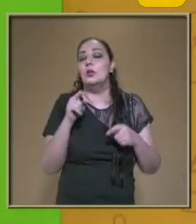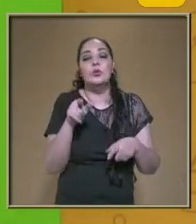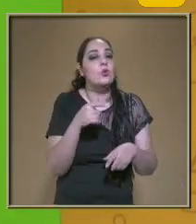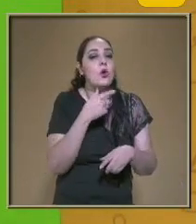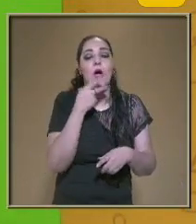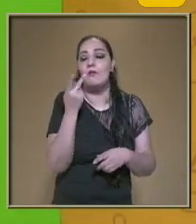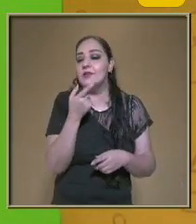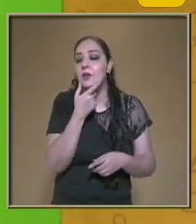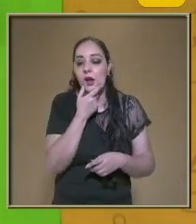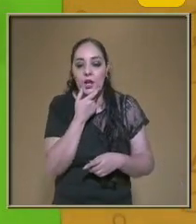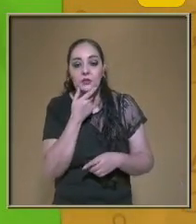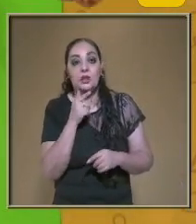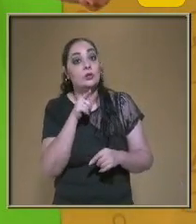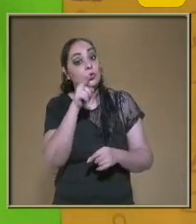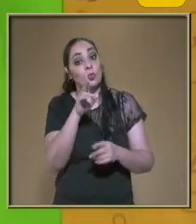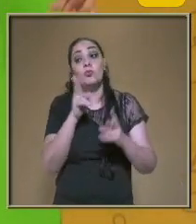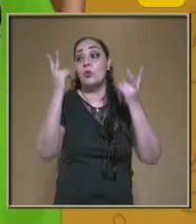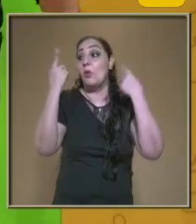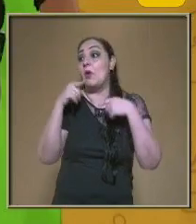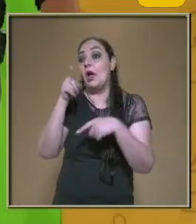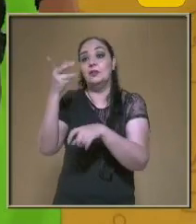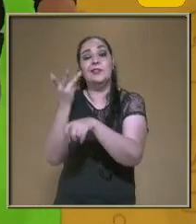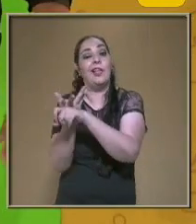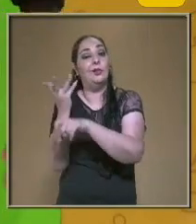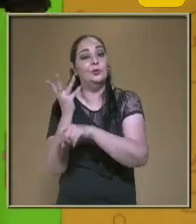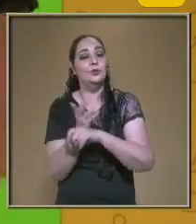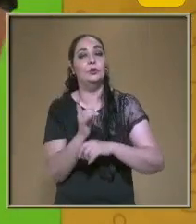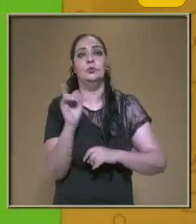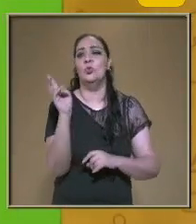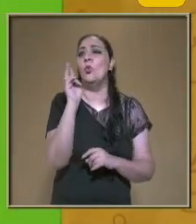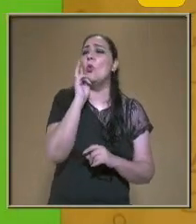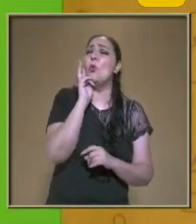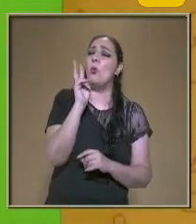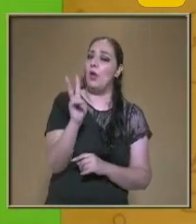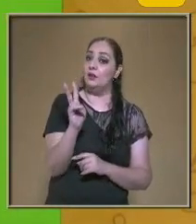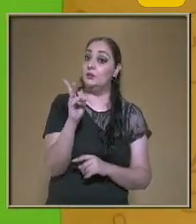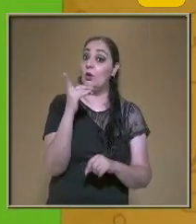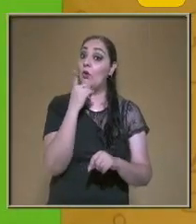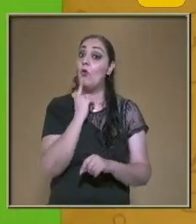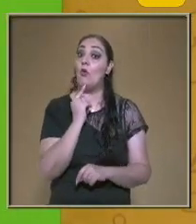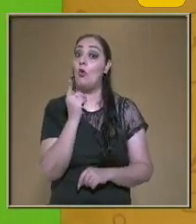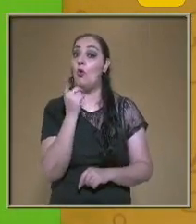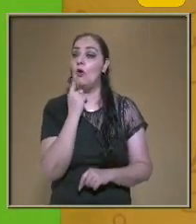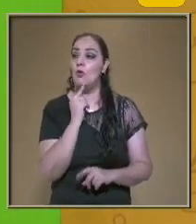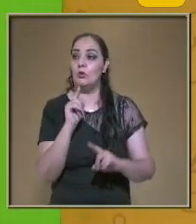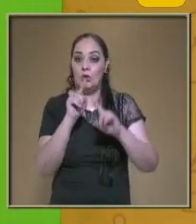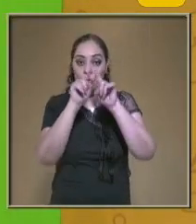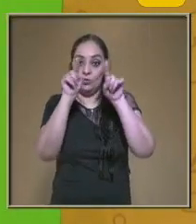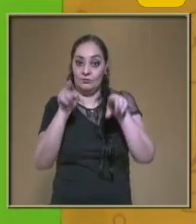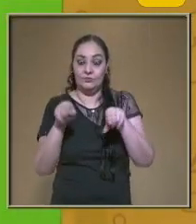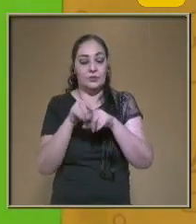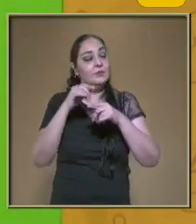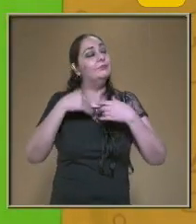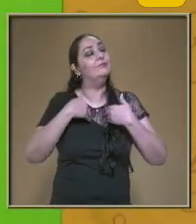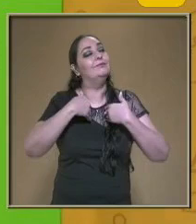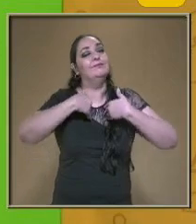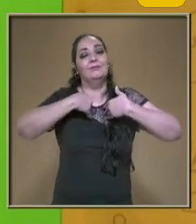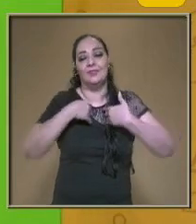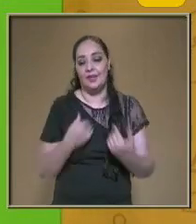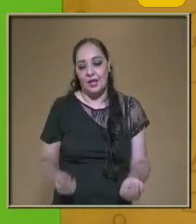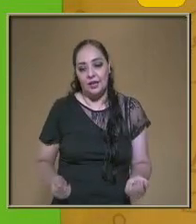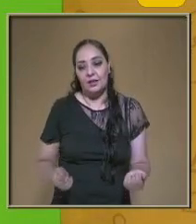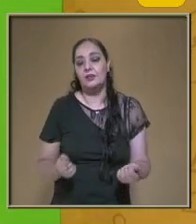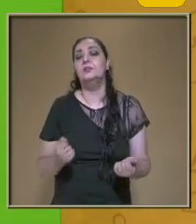English. If you go to United States, at the time that you observe the color of an indication, you will indicate and you